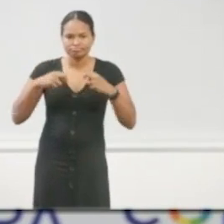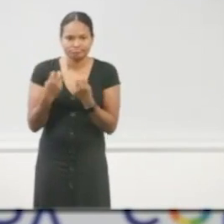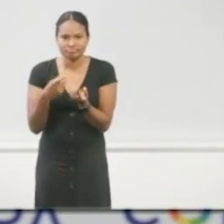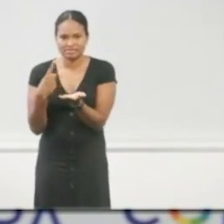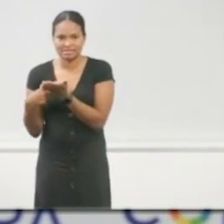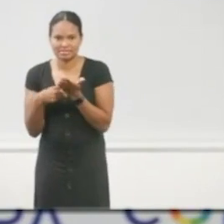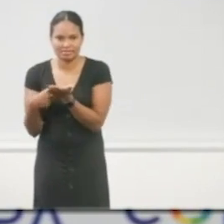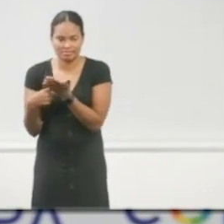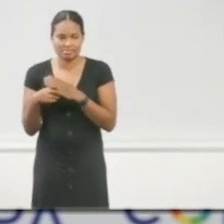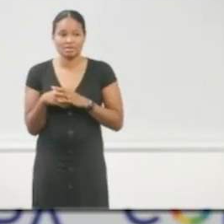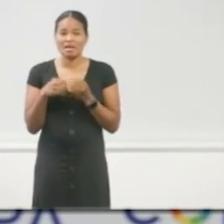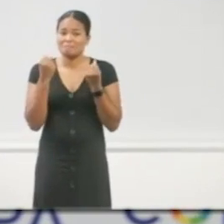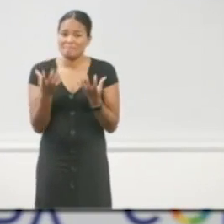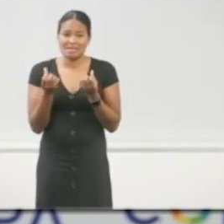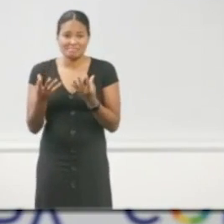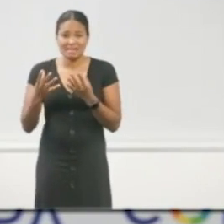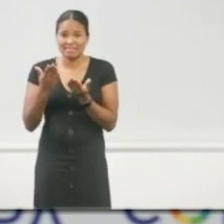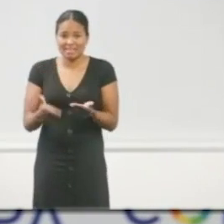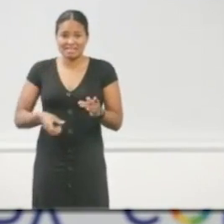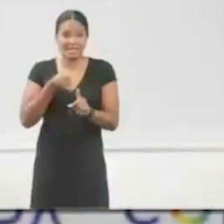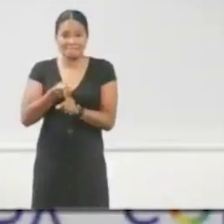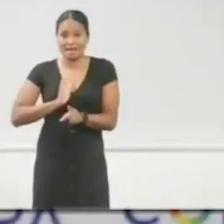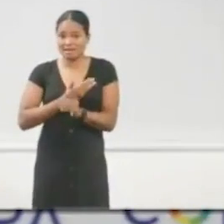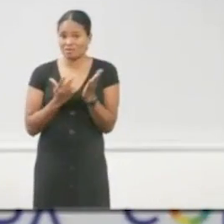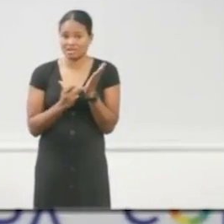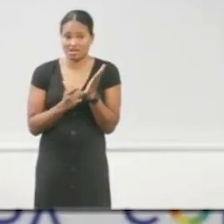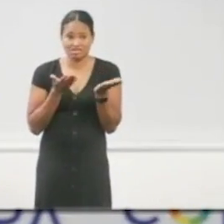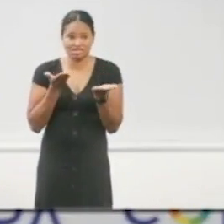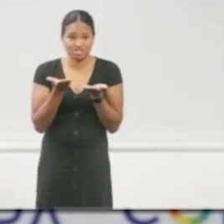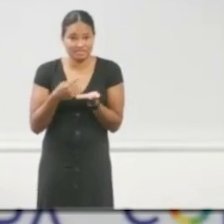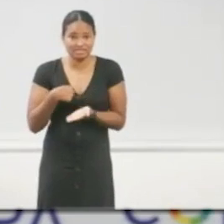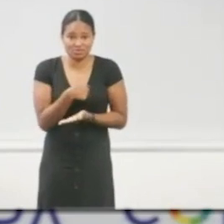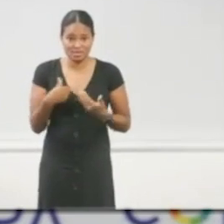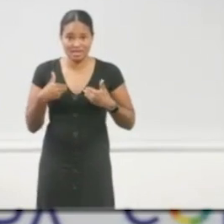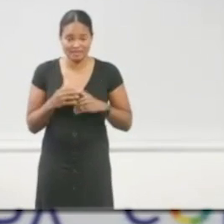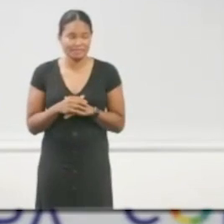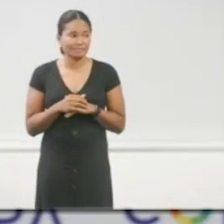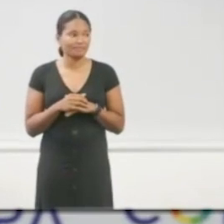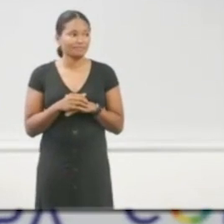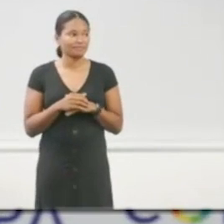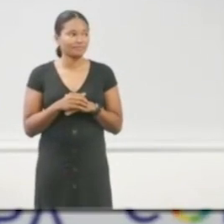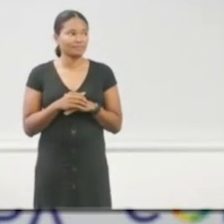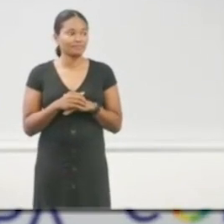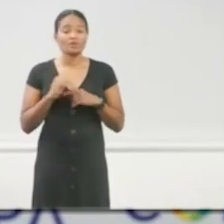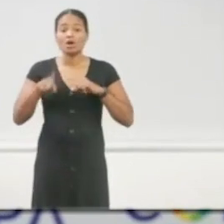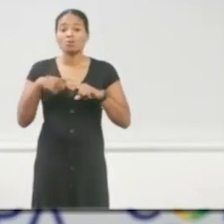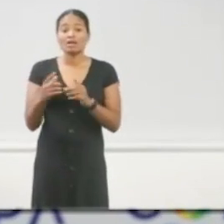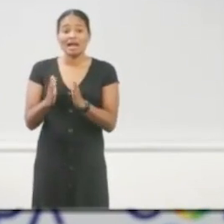the technology services that we have. And when they asked us, could you focus a little bit on